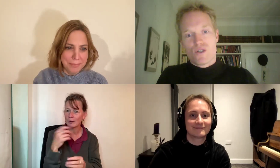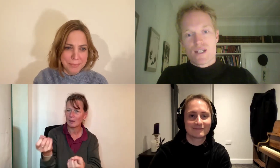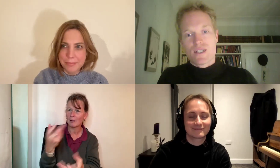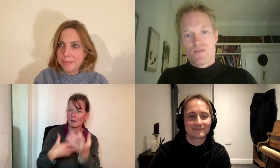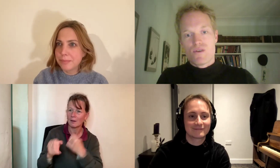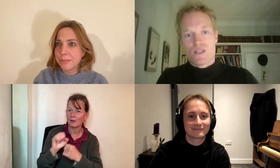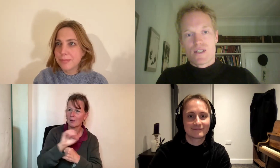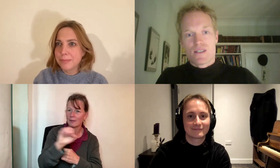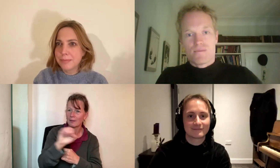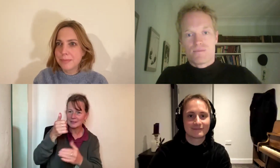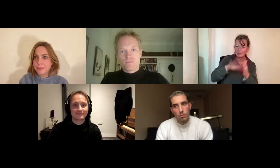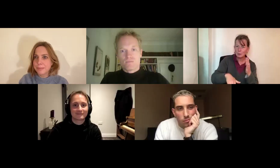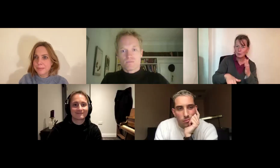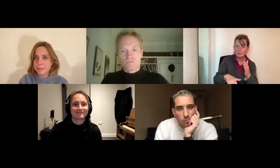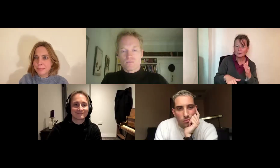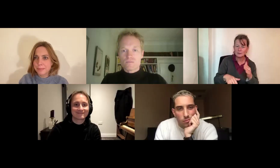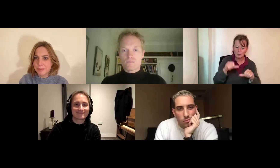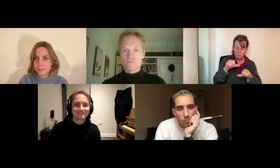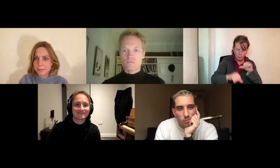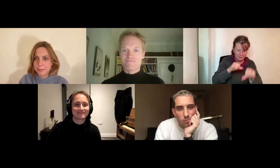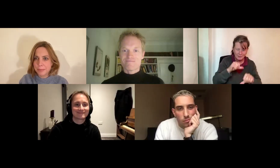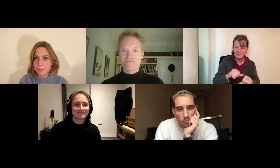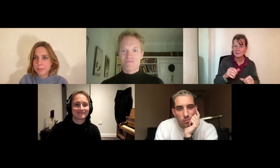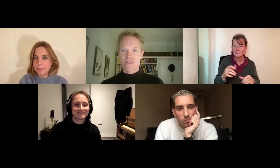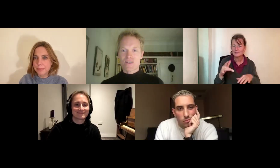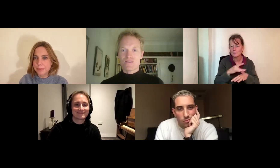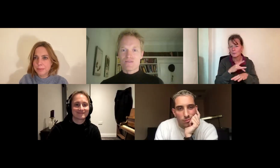both the project and the process.